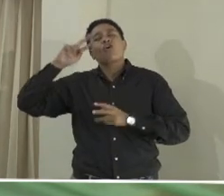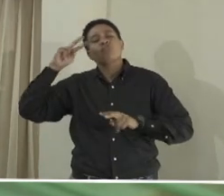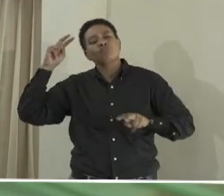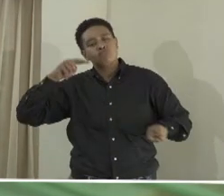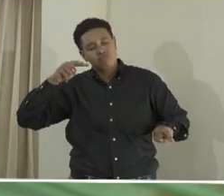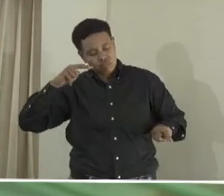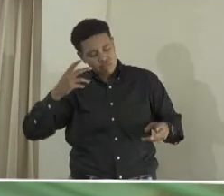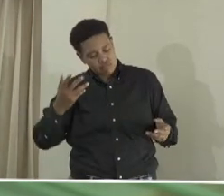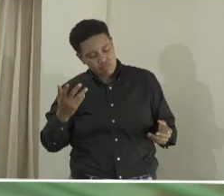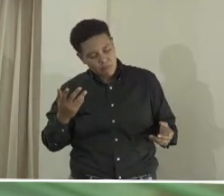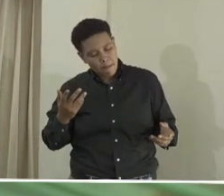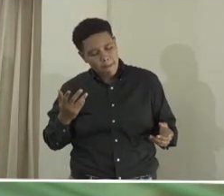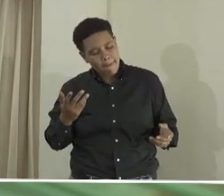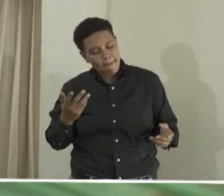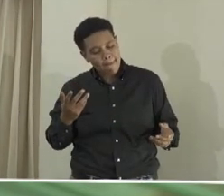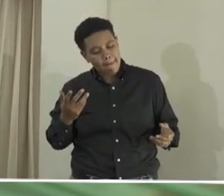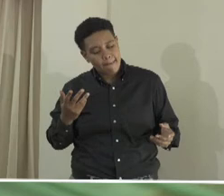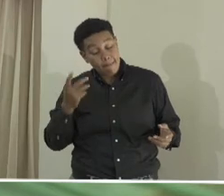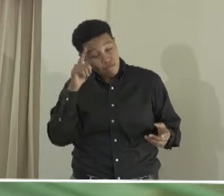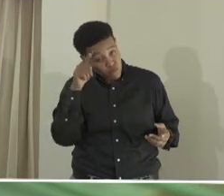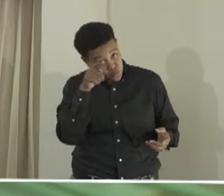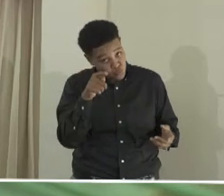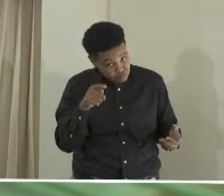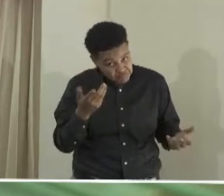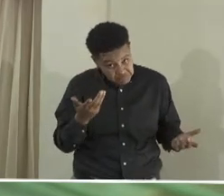you, for your sake,